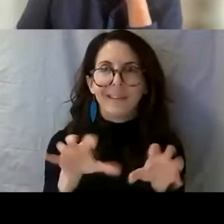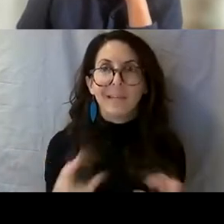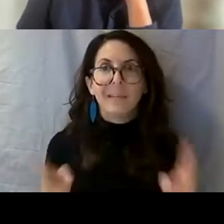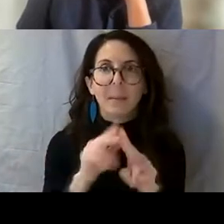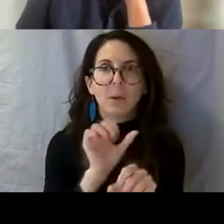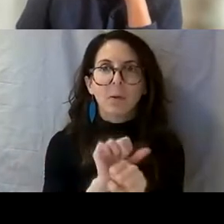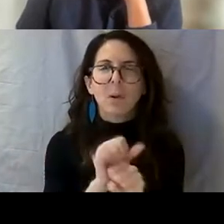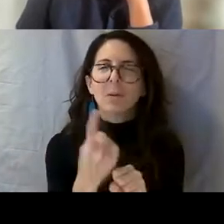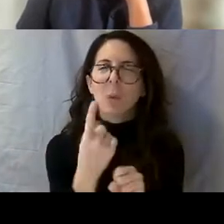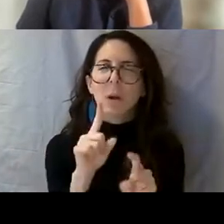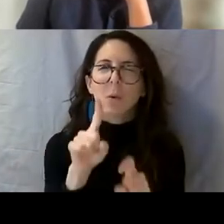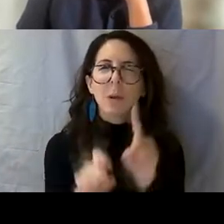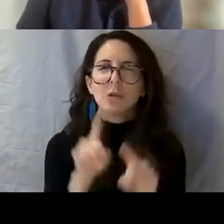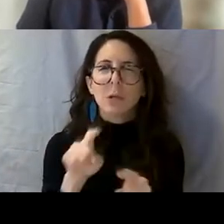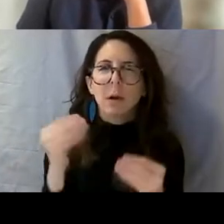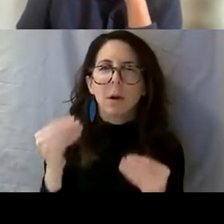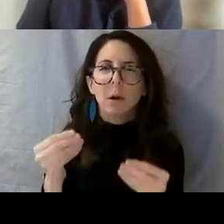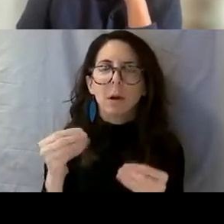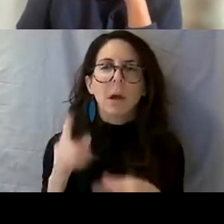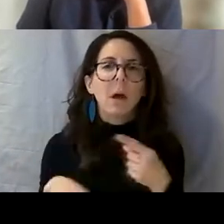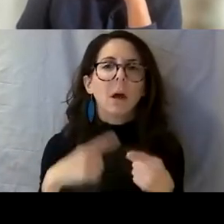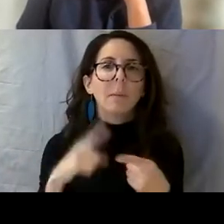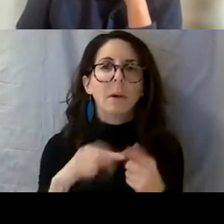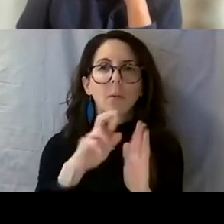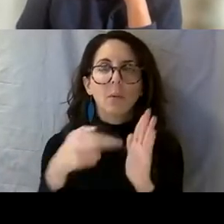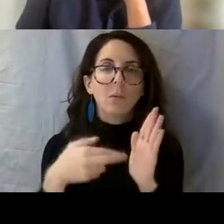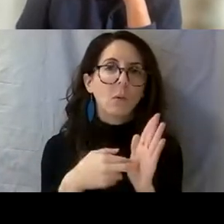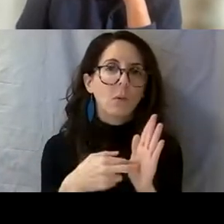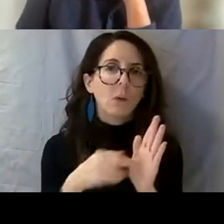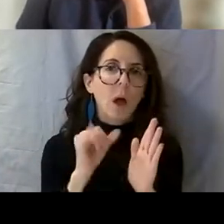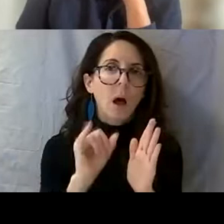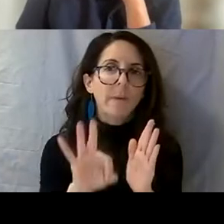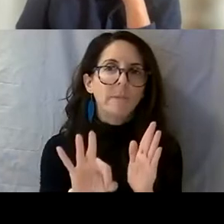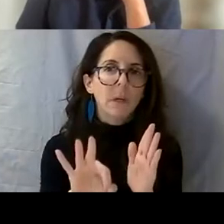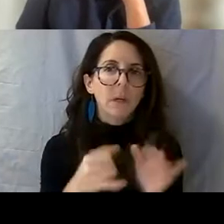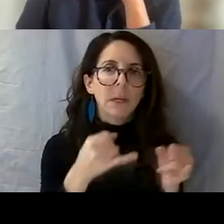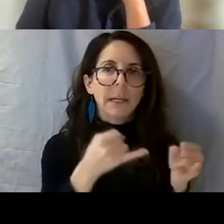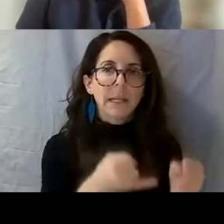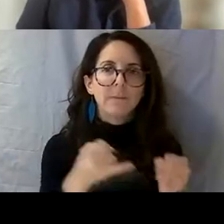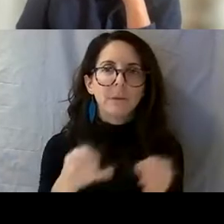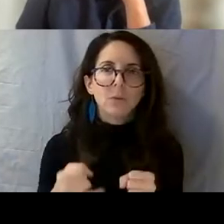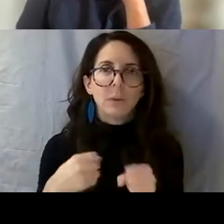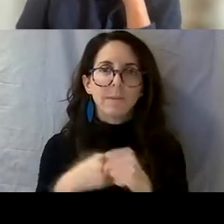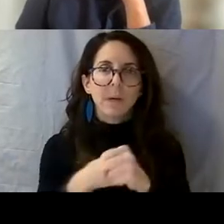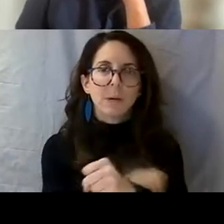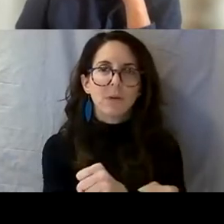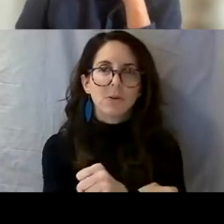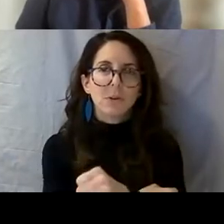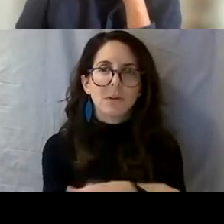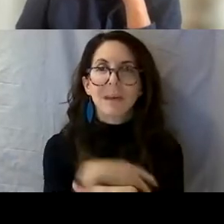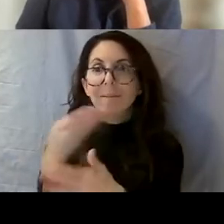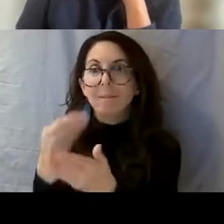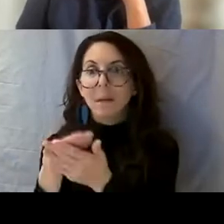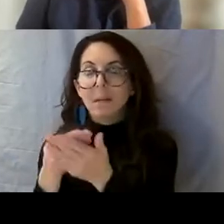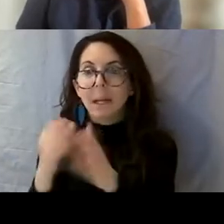there about the role of individuals, of foundations, of funding agencies in